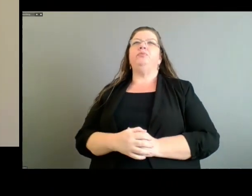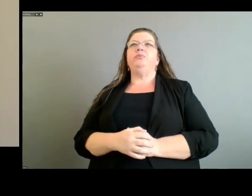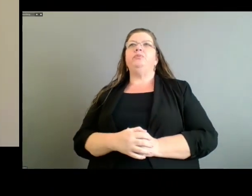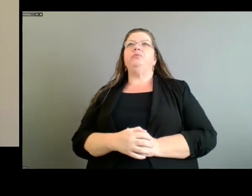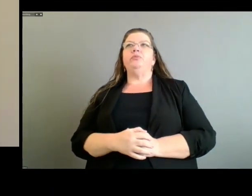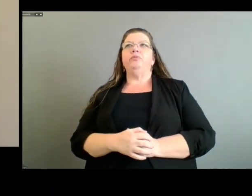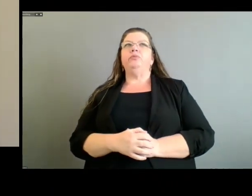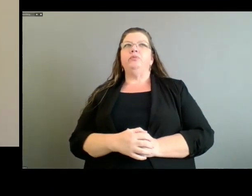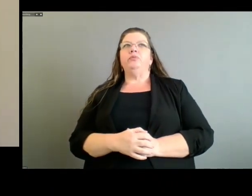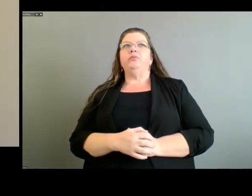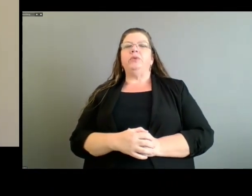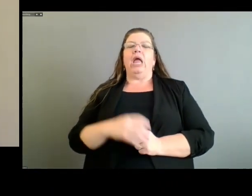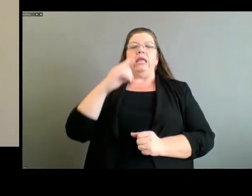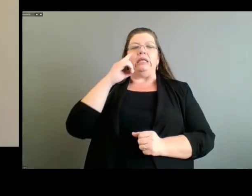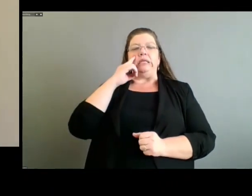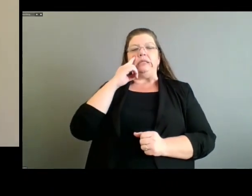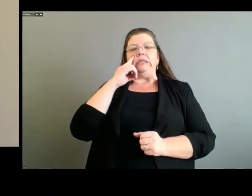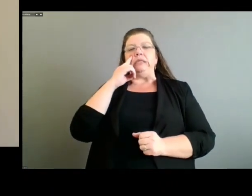I think by